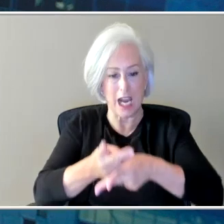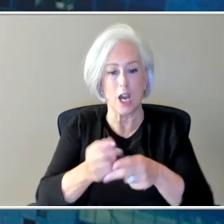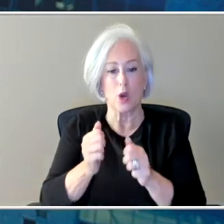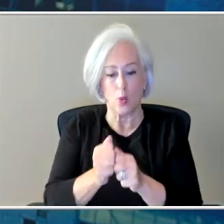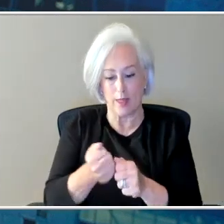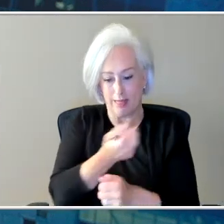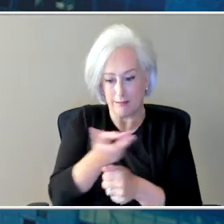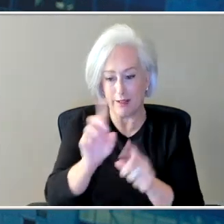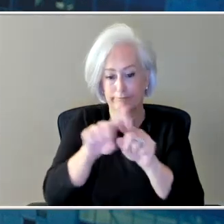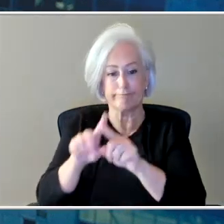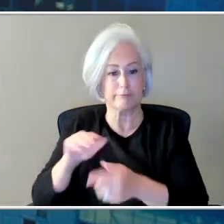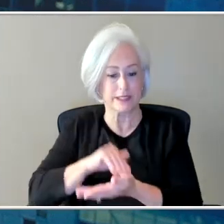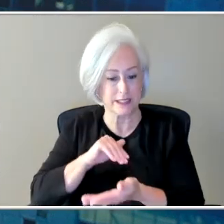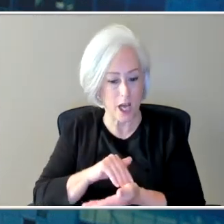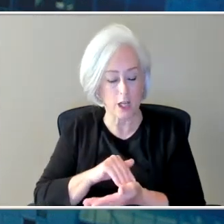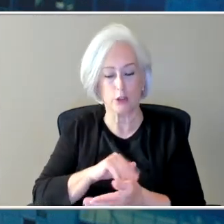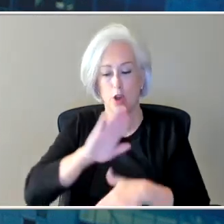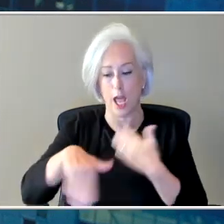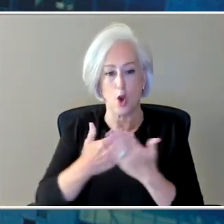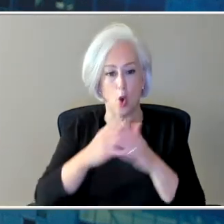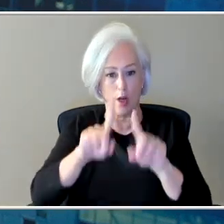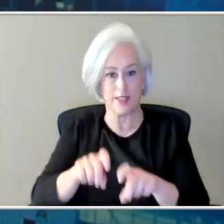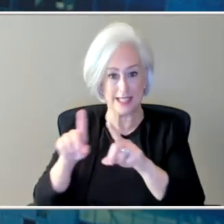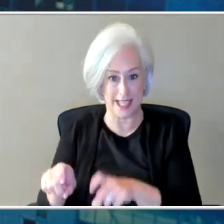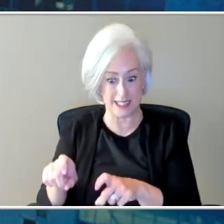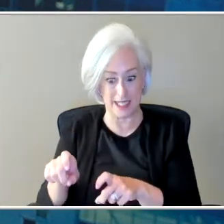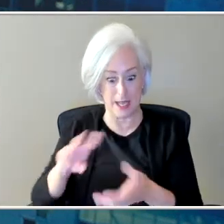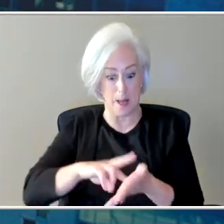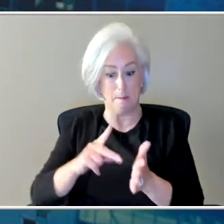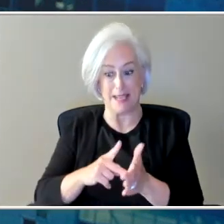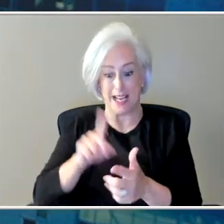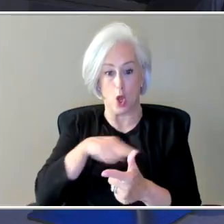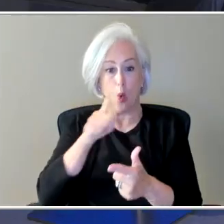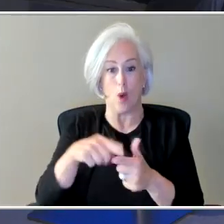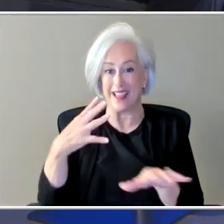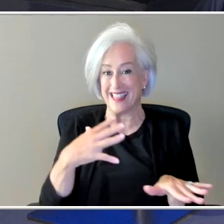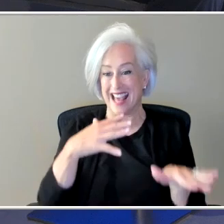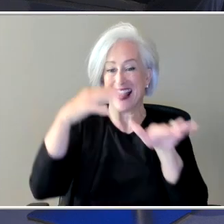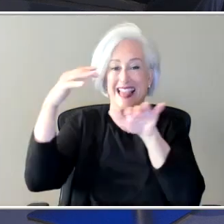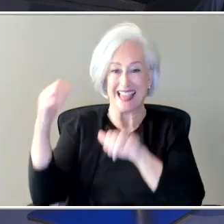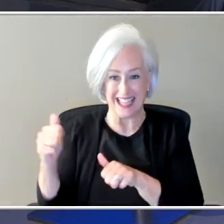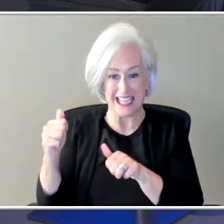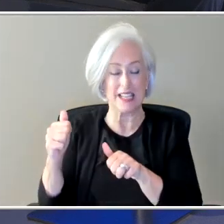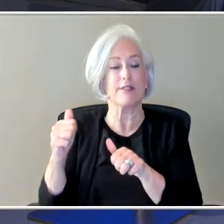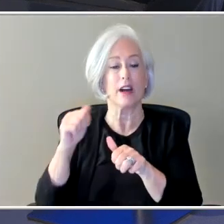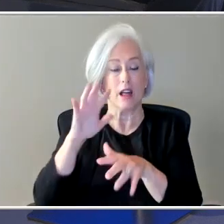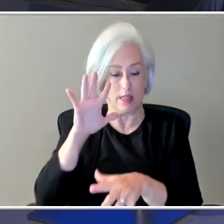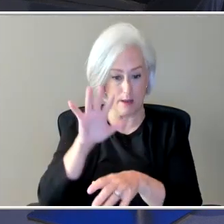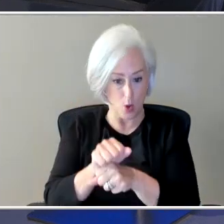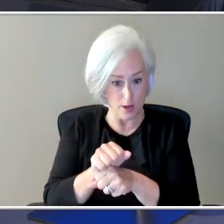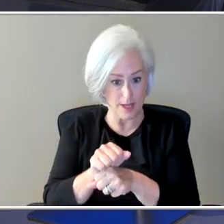see, testing, so when they leave that visit, they have a plan in It's place. like a package. It's all packaged up for them. And I love the